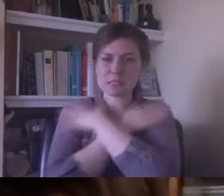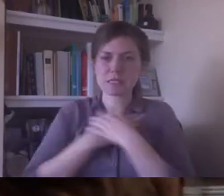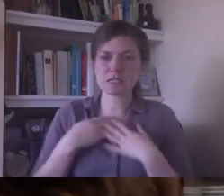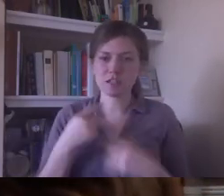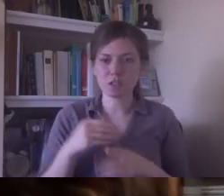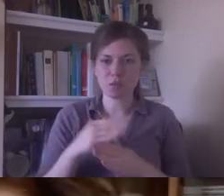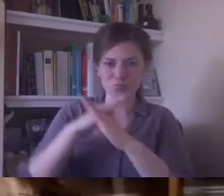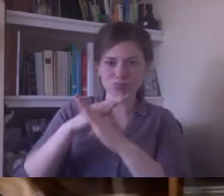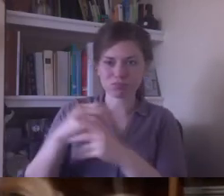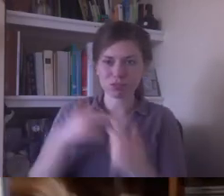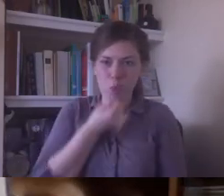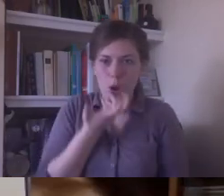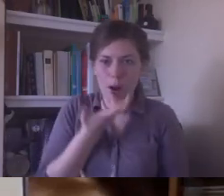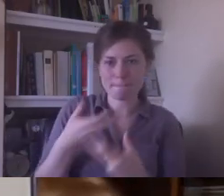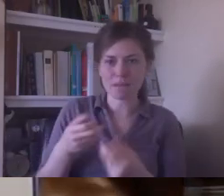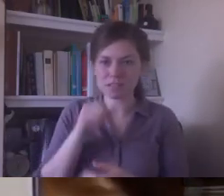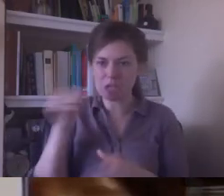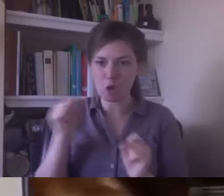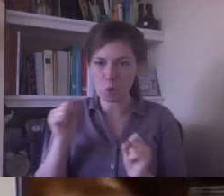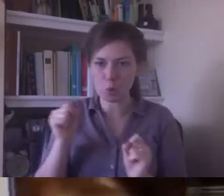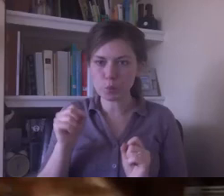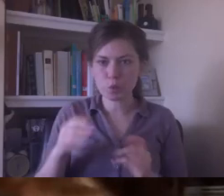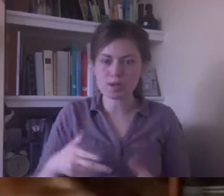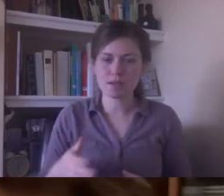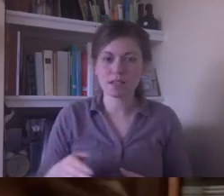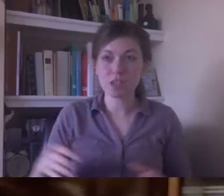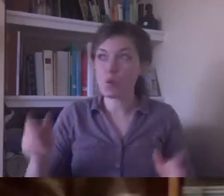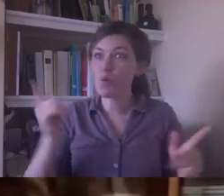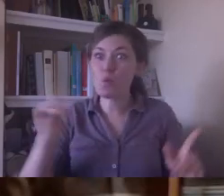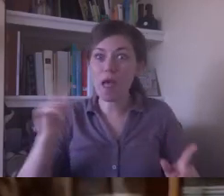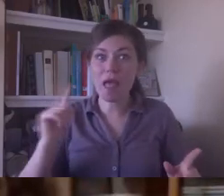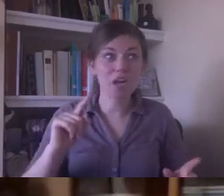I'm ready, he said. Which way to the English Channel?